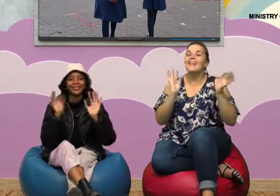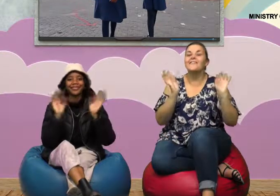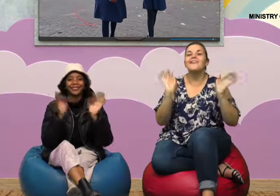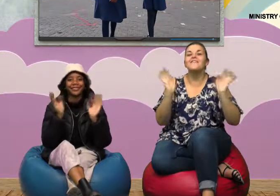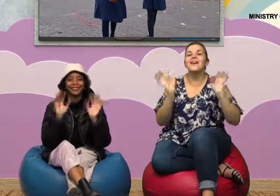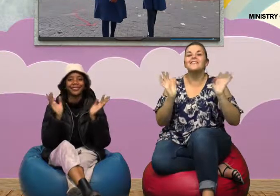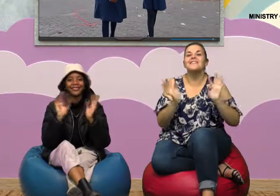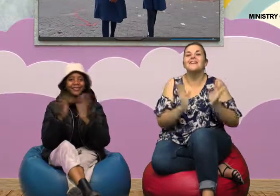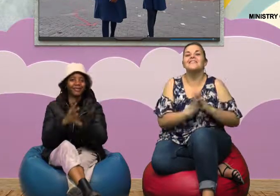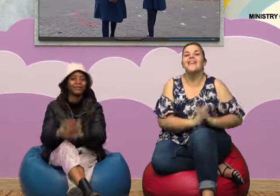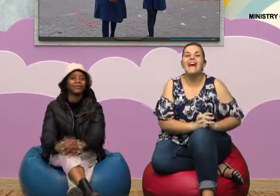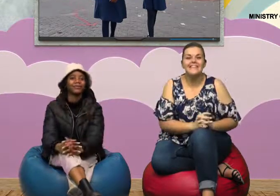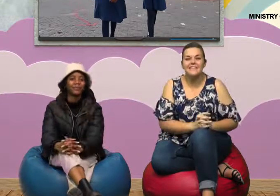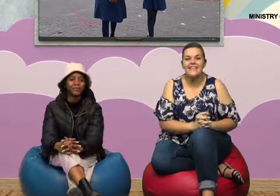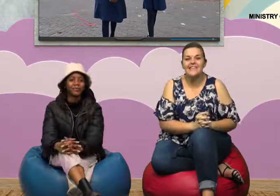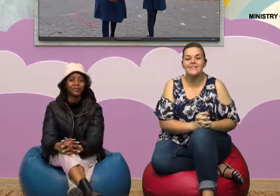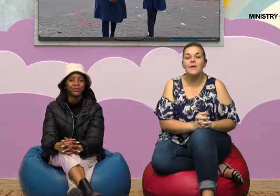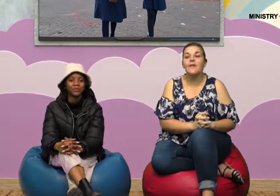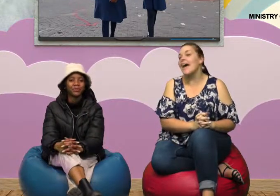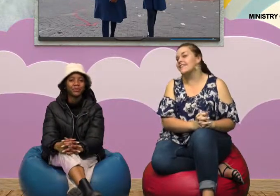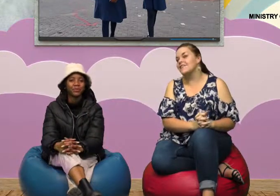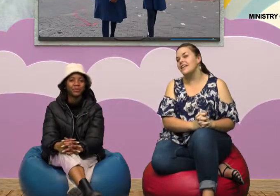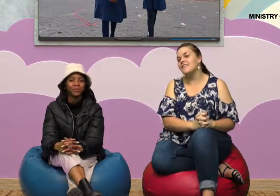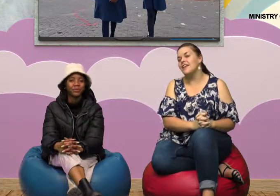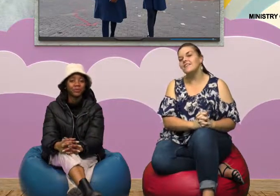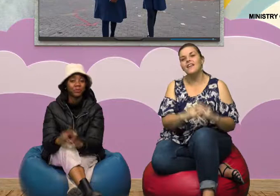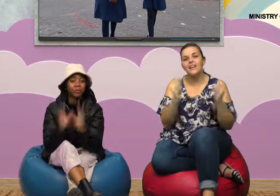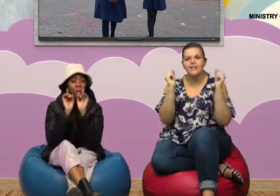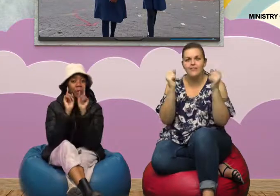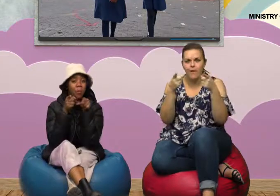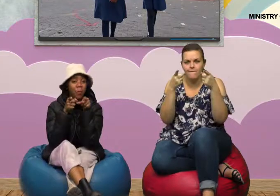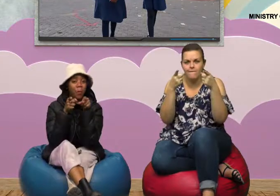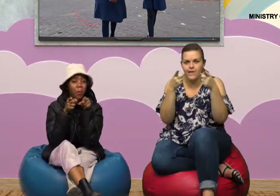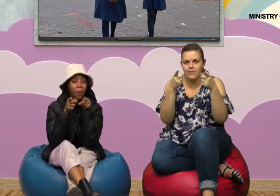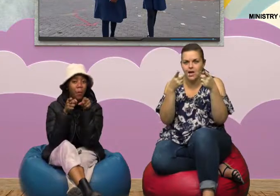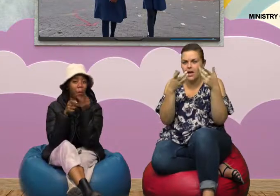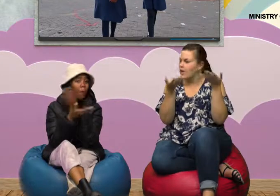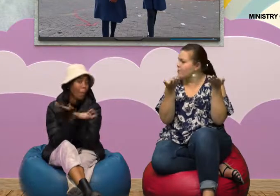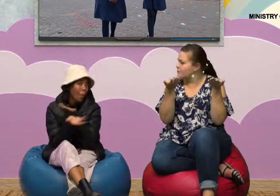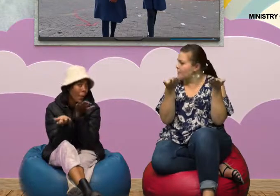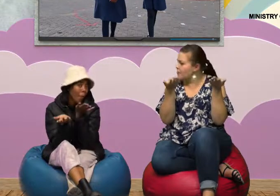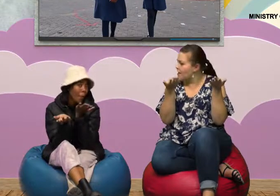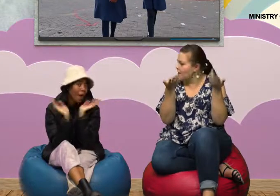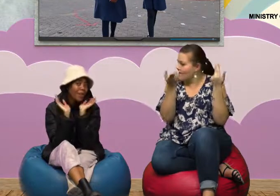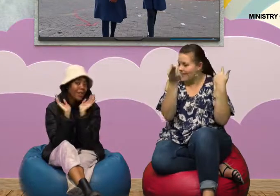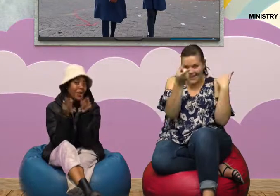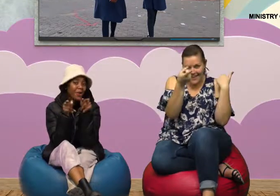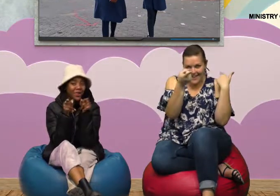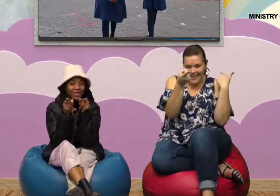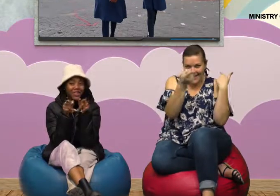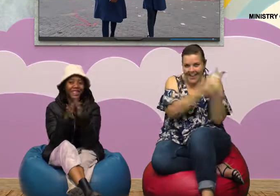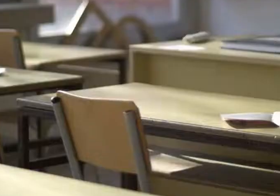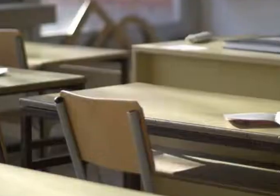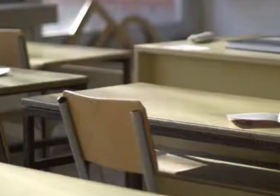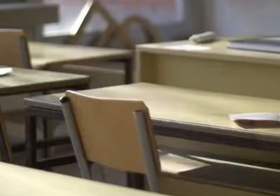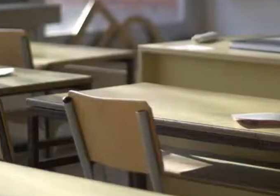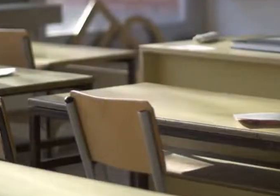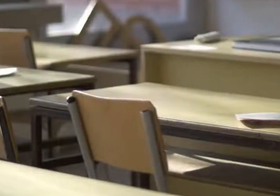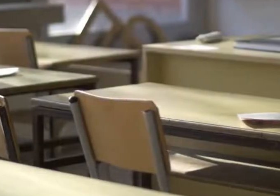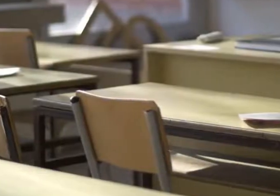everyone, and welcome back to My Zone Active Kids, where we actively invest in your future. Whose future? Your